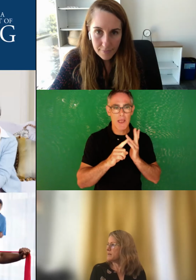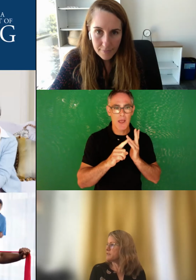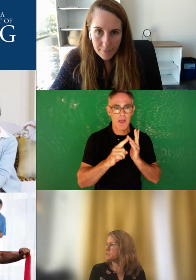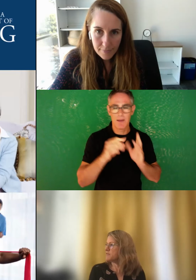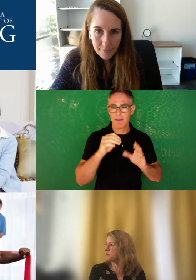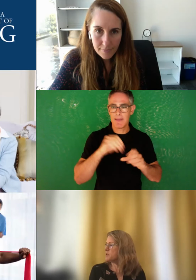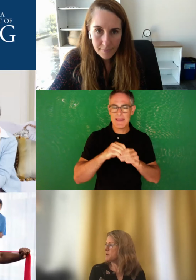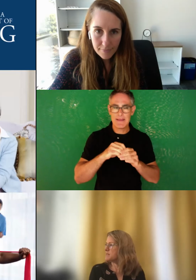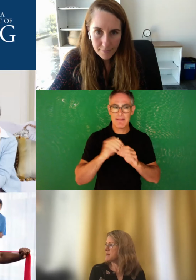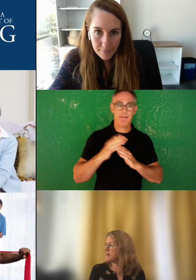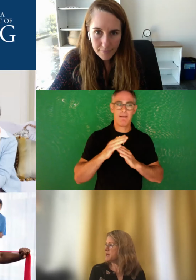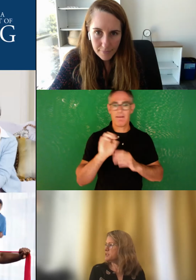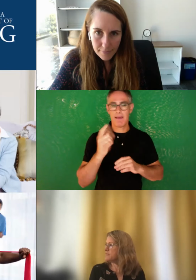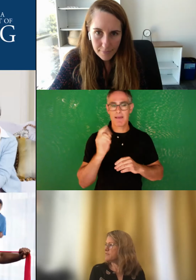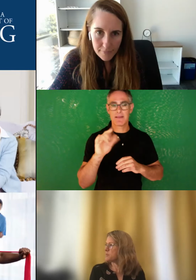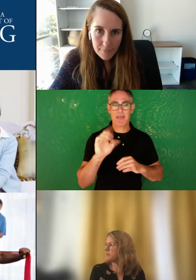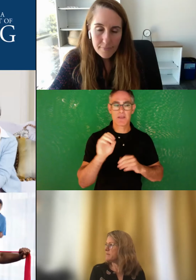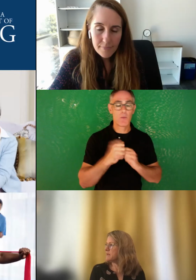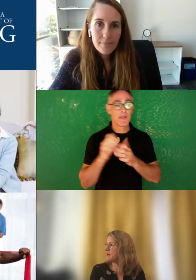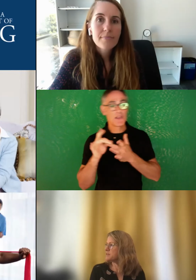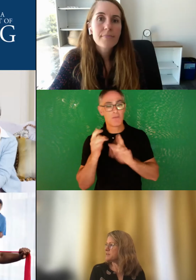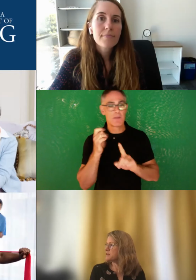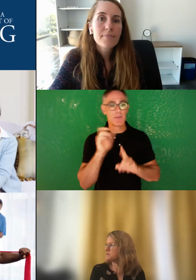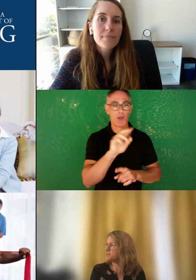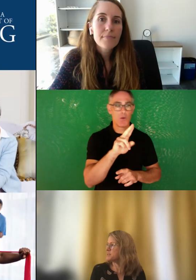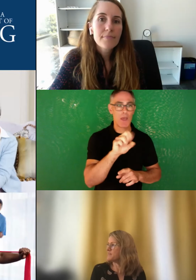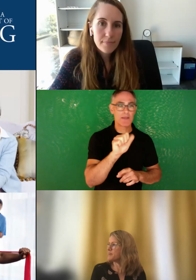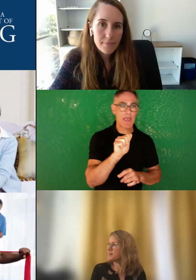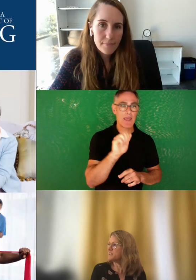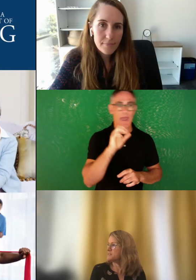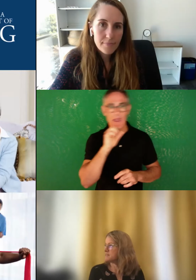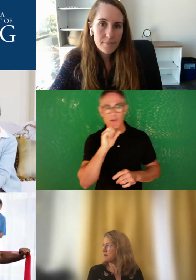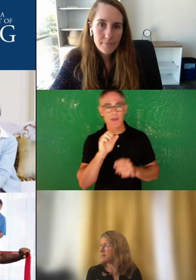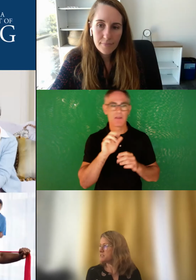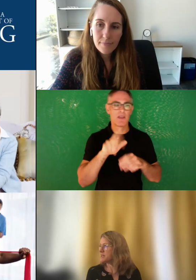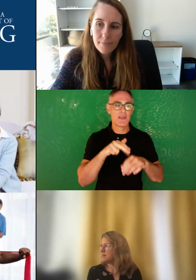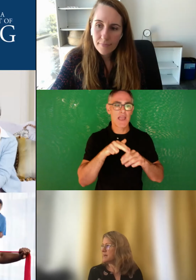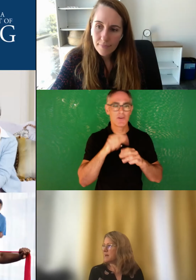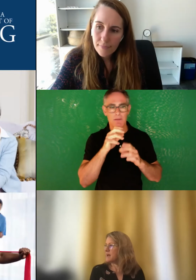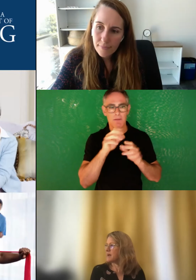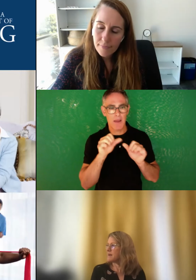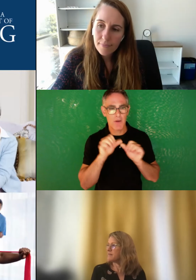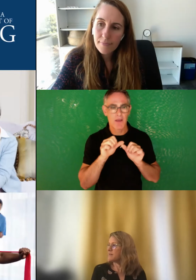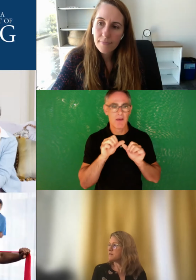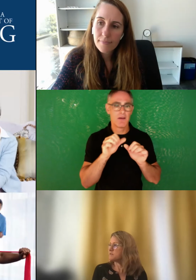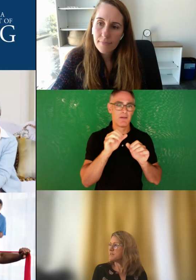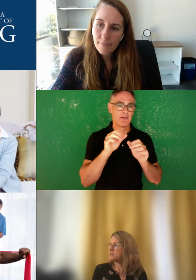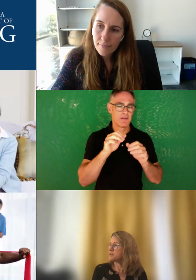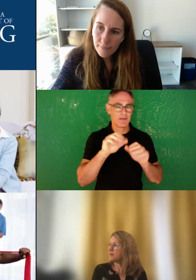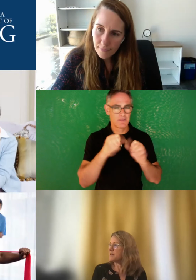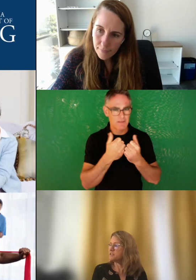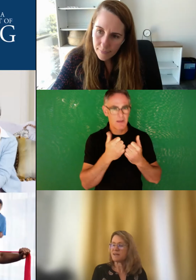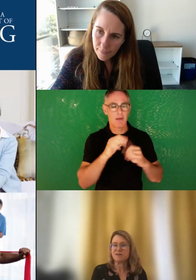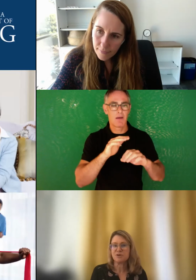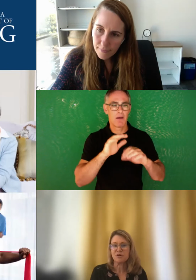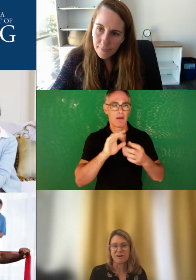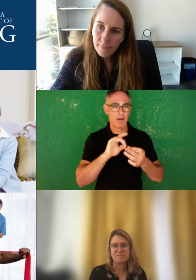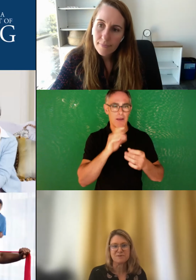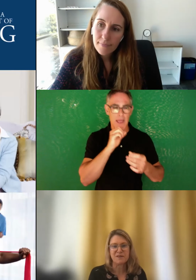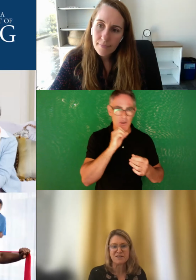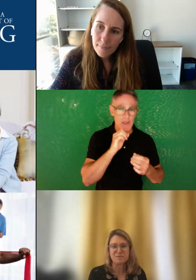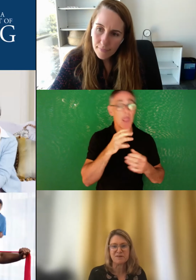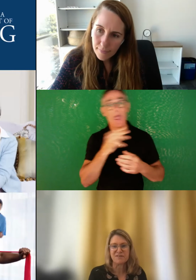with leadership from USA Aging, formerly the National Association of Area Agencies on Aging, and the Association on Aging in New